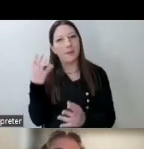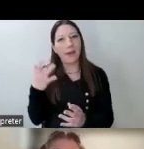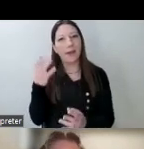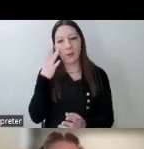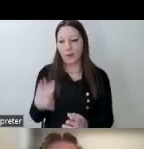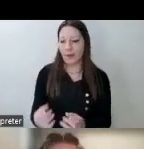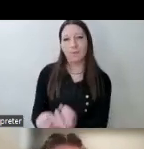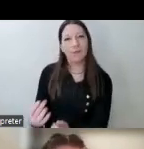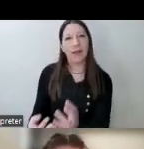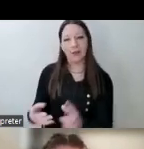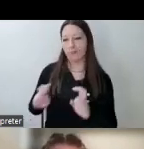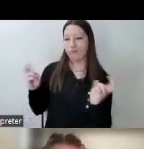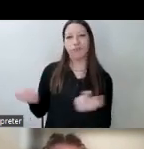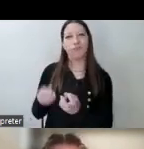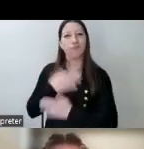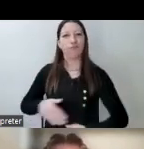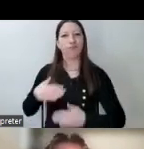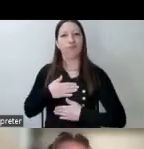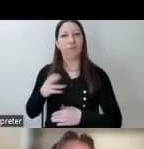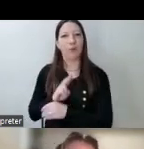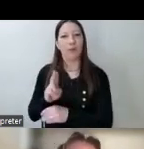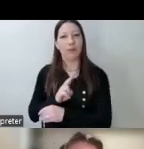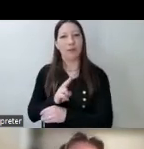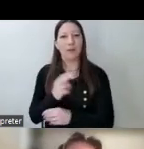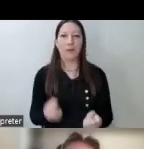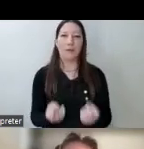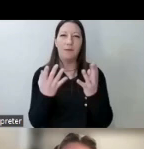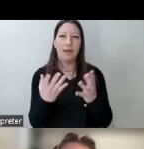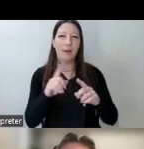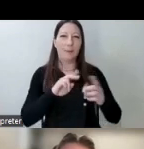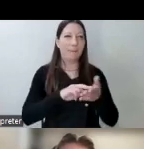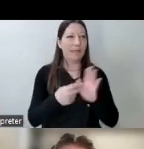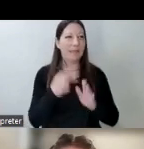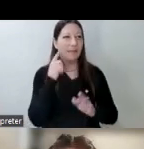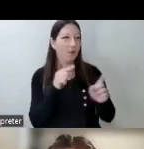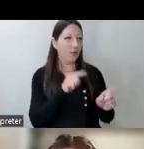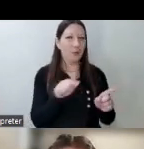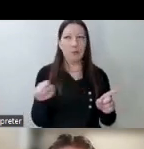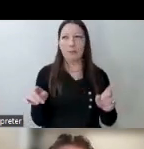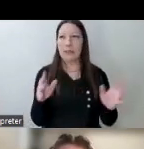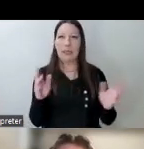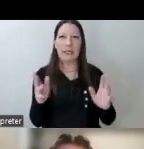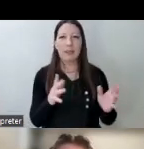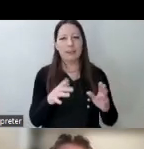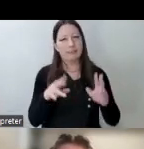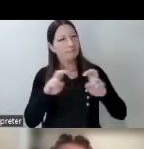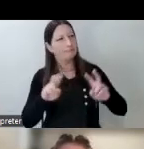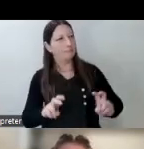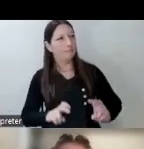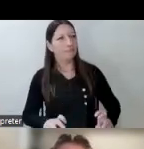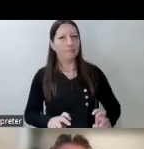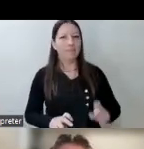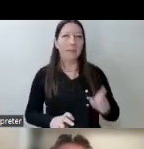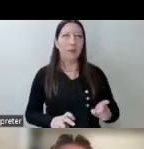So in deconstructing what I thought the project would be, I've pivoted to something that is less voyeuristic and more so heavily grounded in